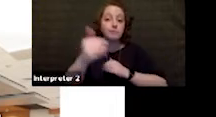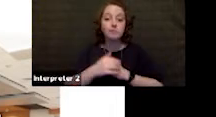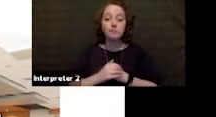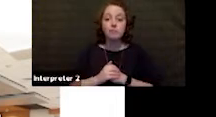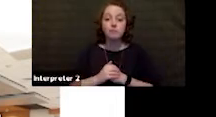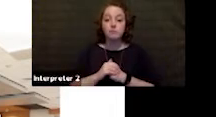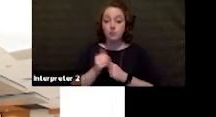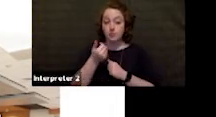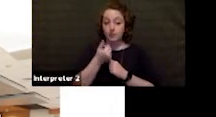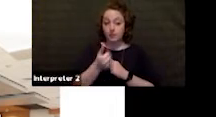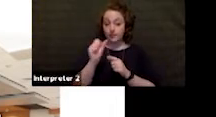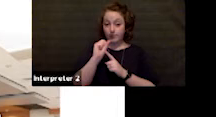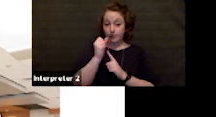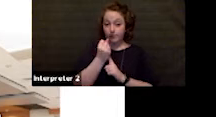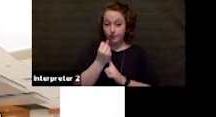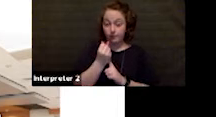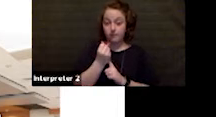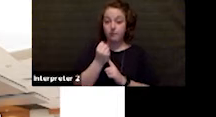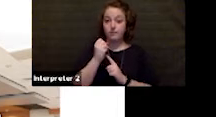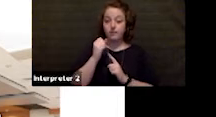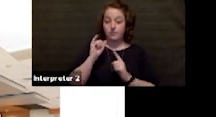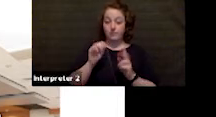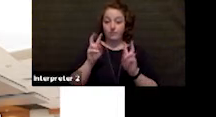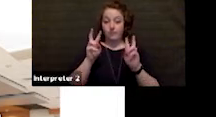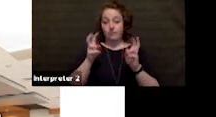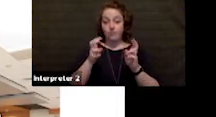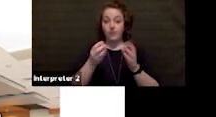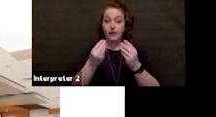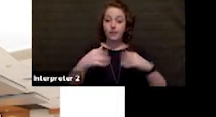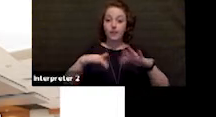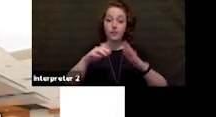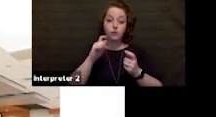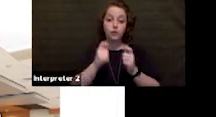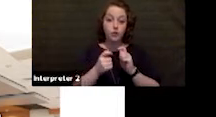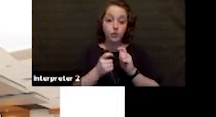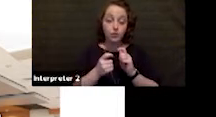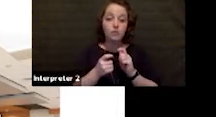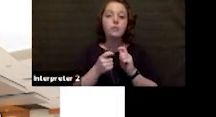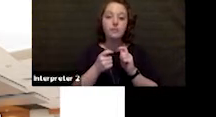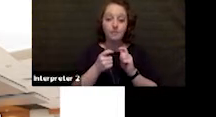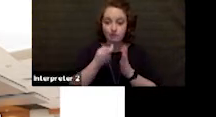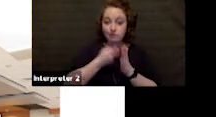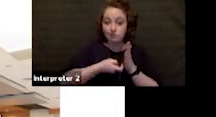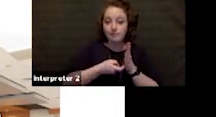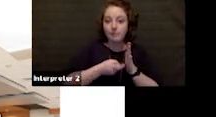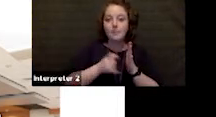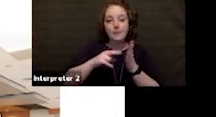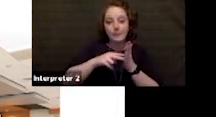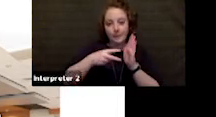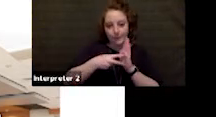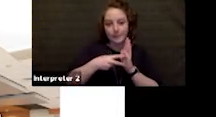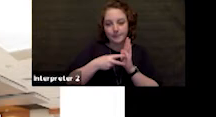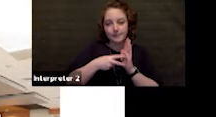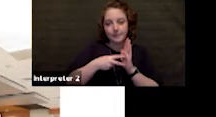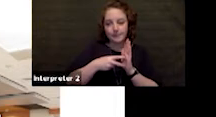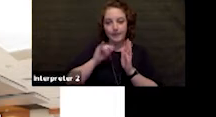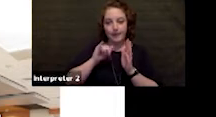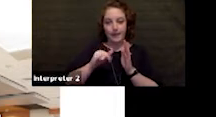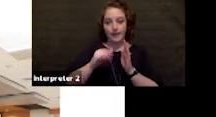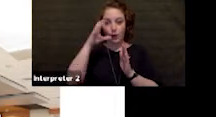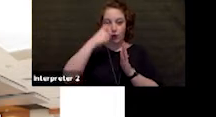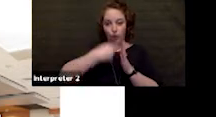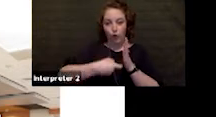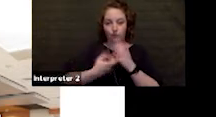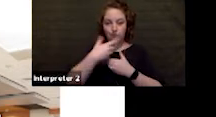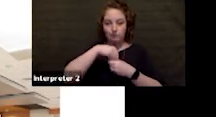a land change, that cost is assumed with that. Absolutely. And to be clear, that